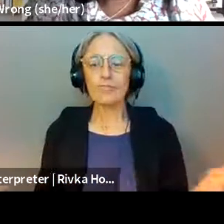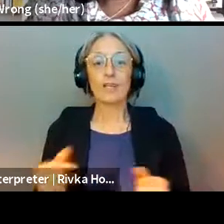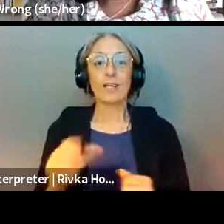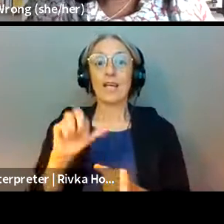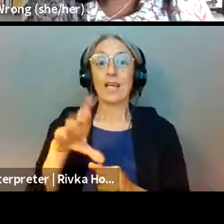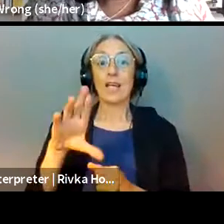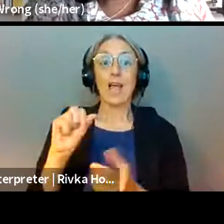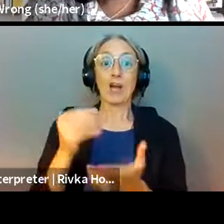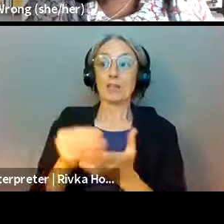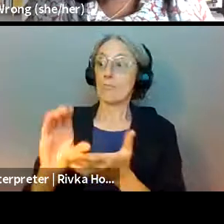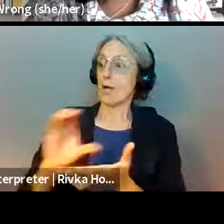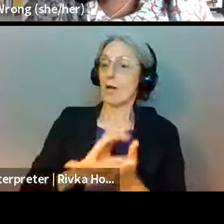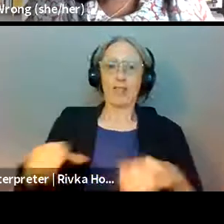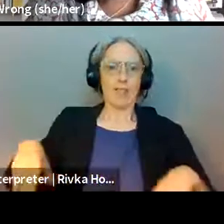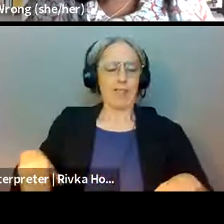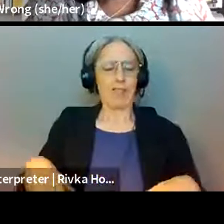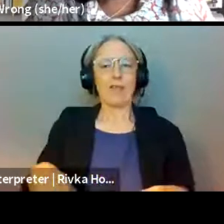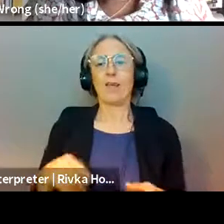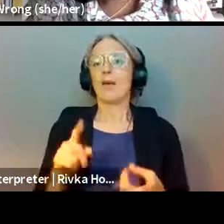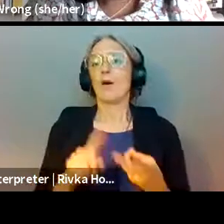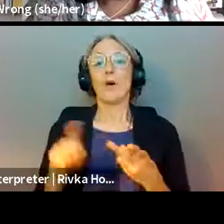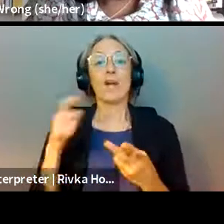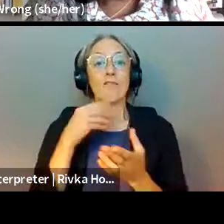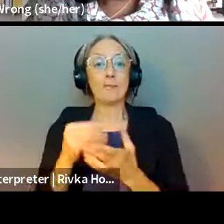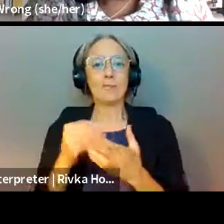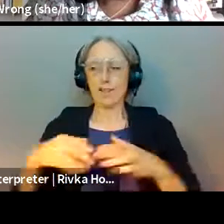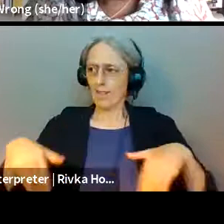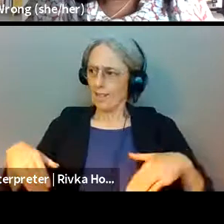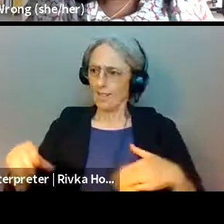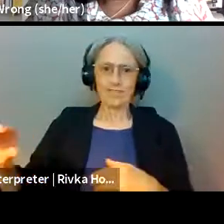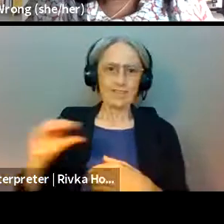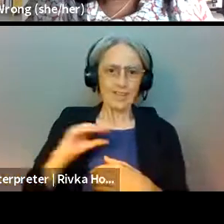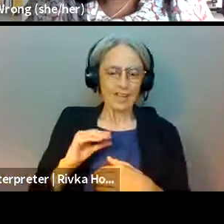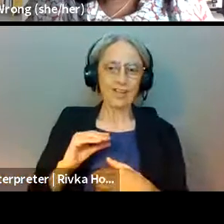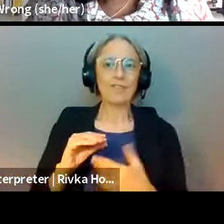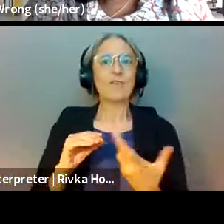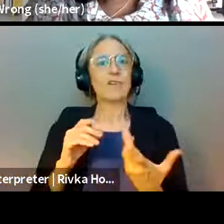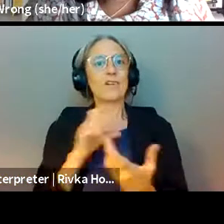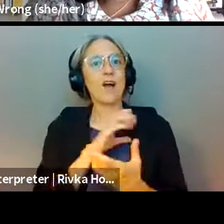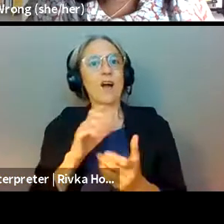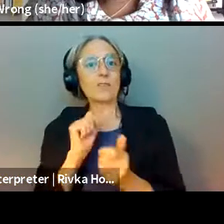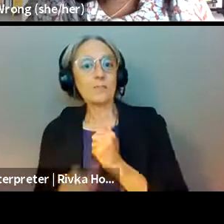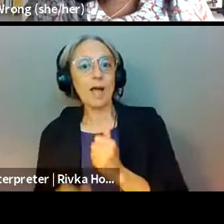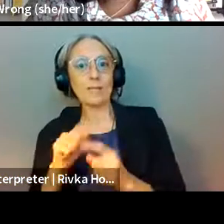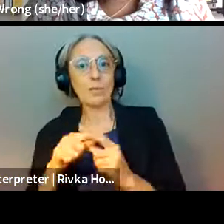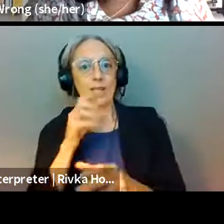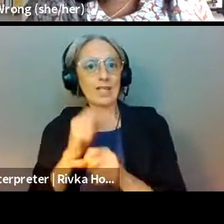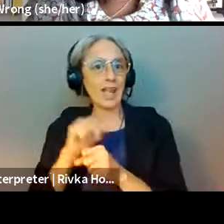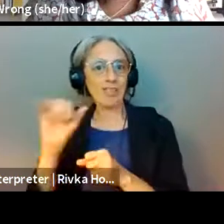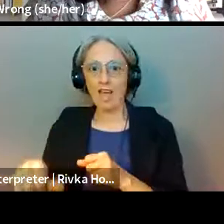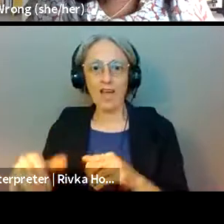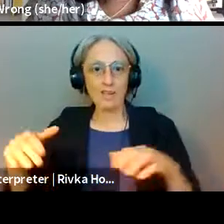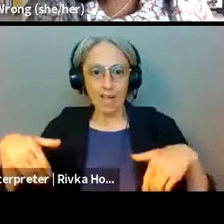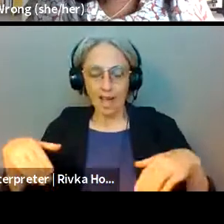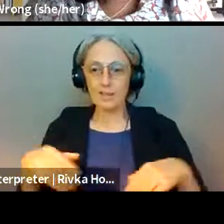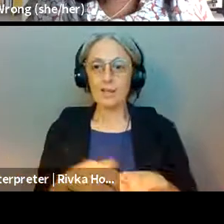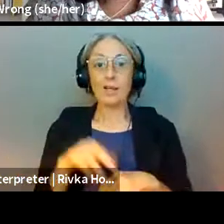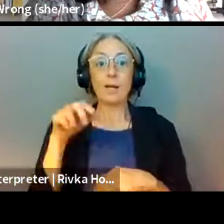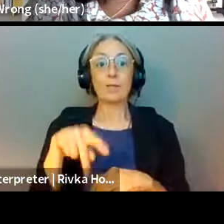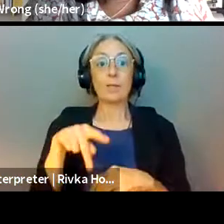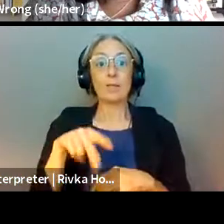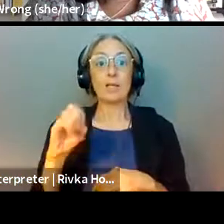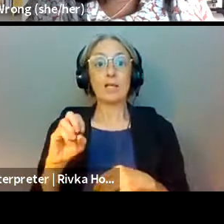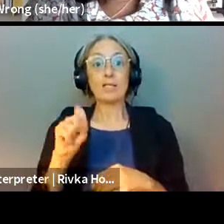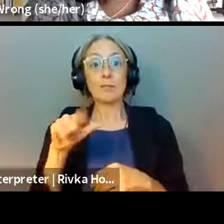funding within the time frames set forth by Congress or government agencies. Even getting PPE supplies often